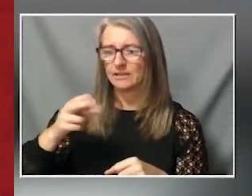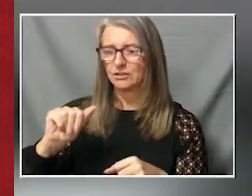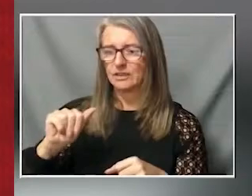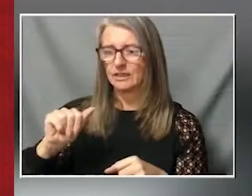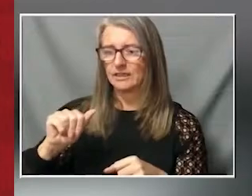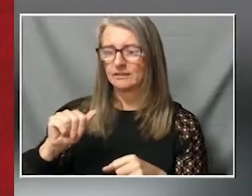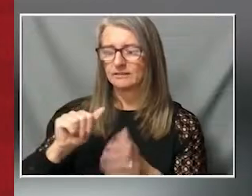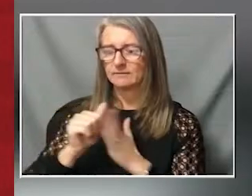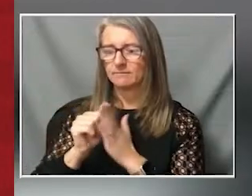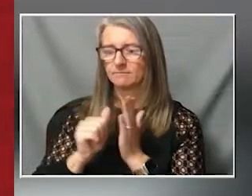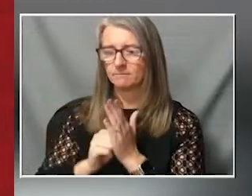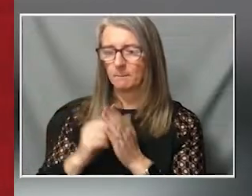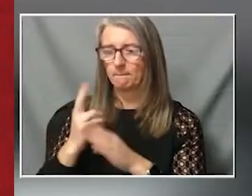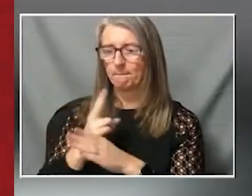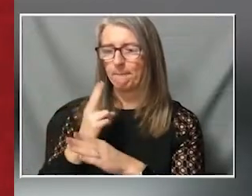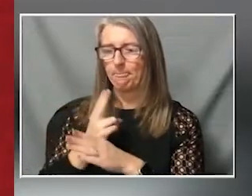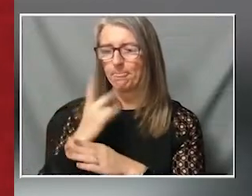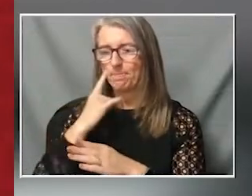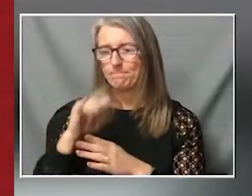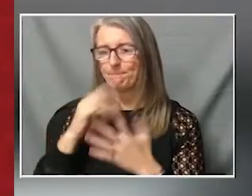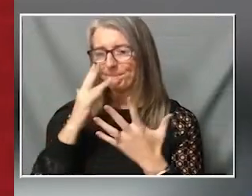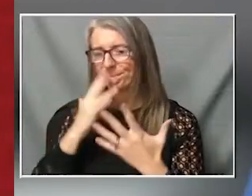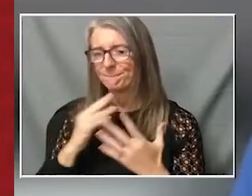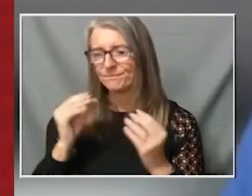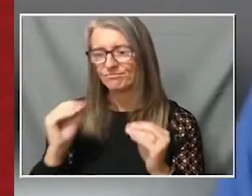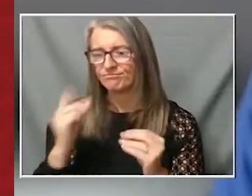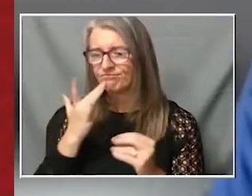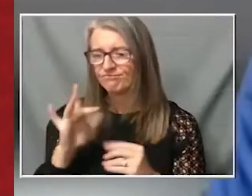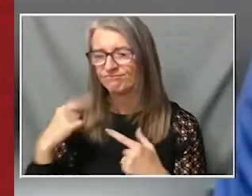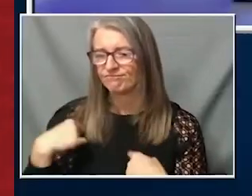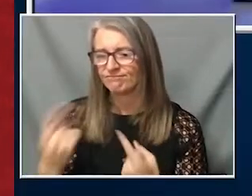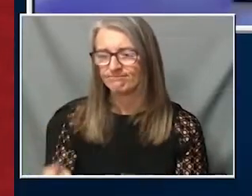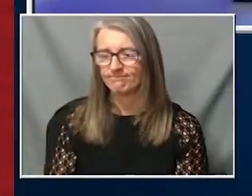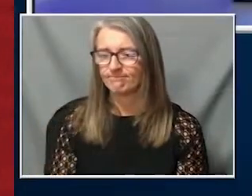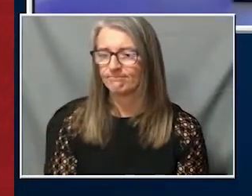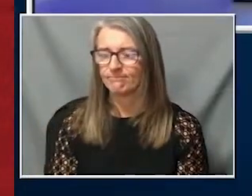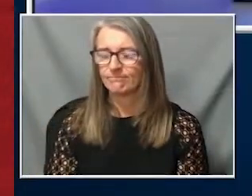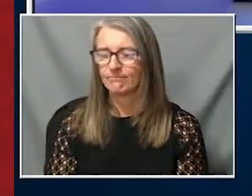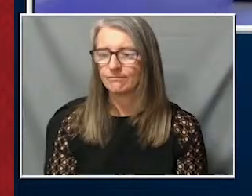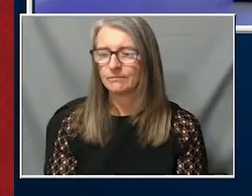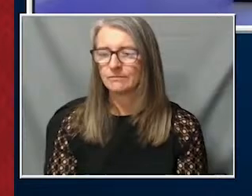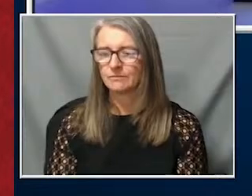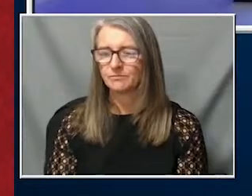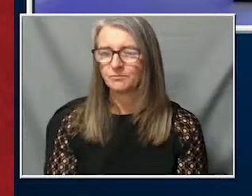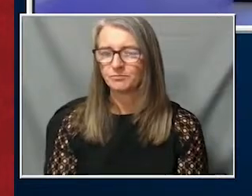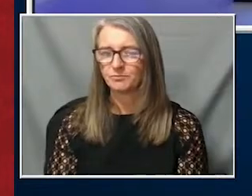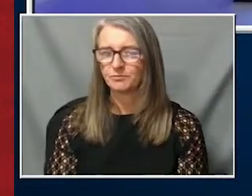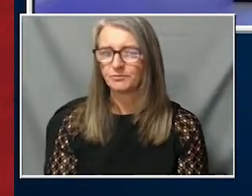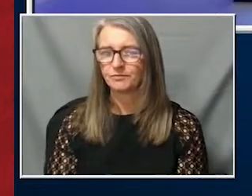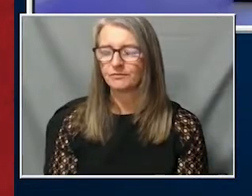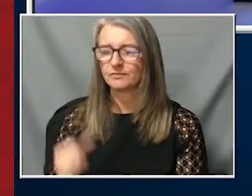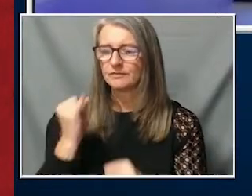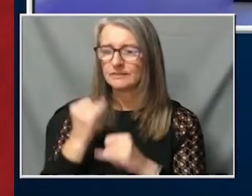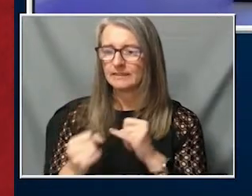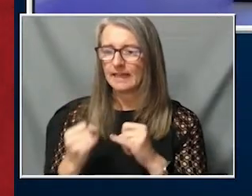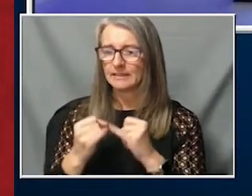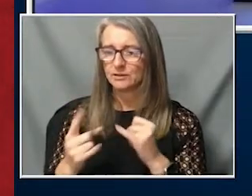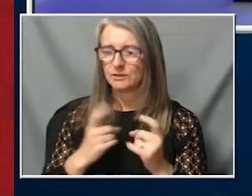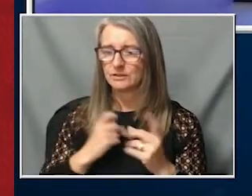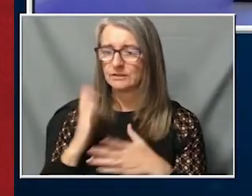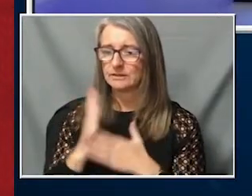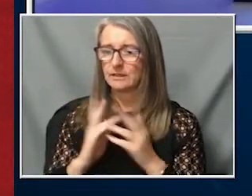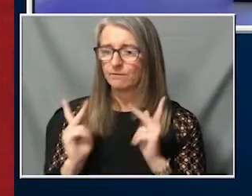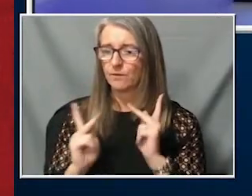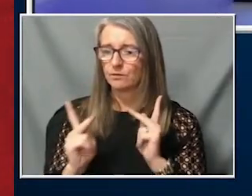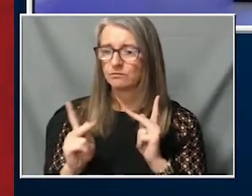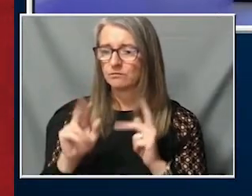our HSA accounts to pay for this, and we've had, unfortunately, no success with that. And last question, some folks asking where else